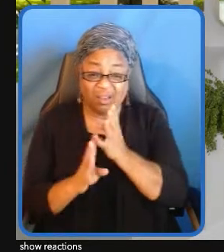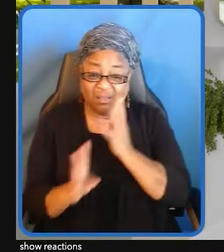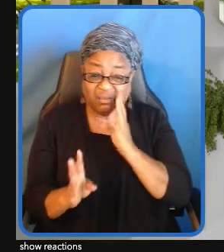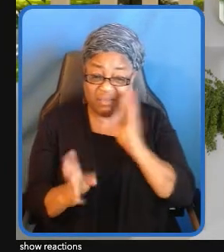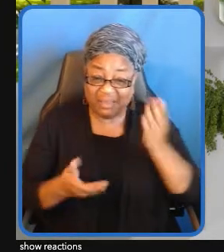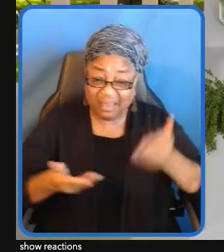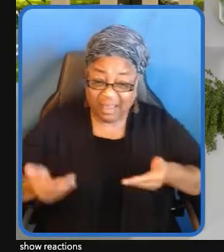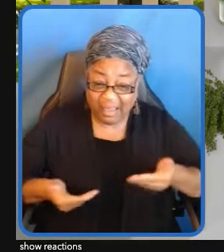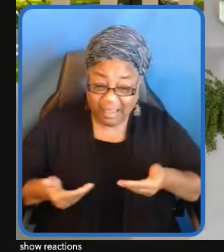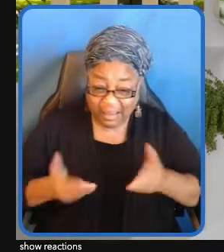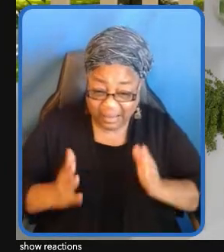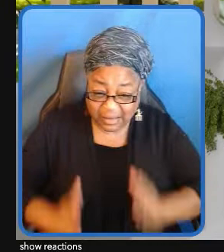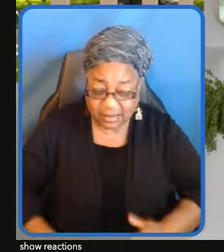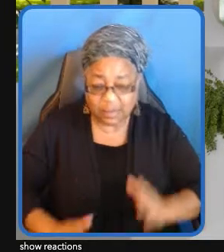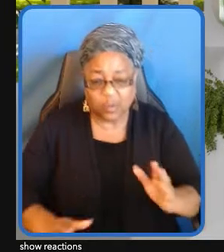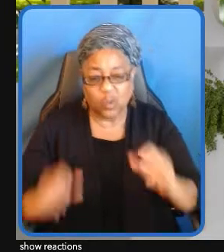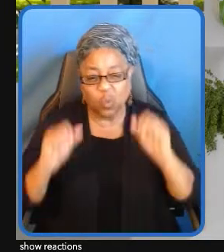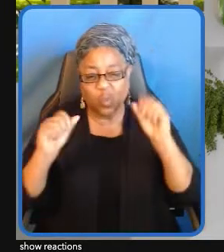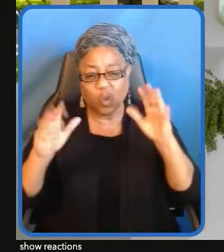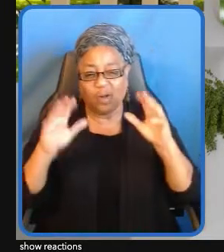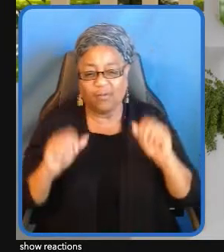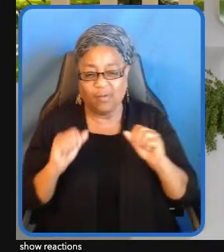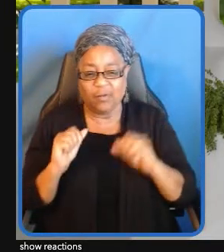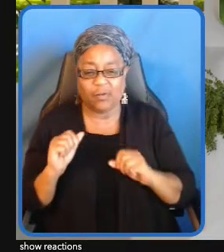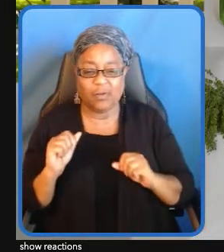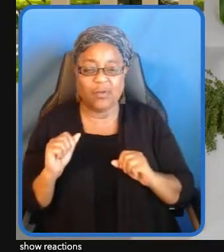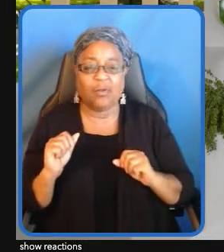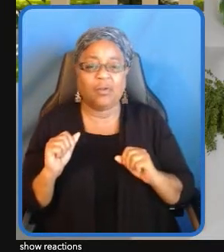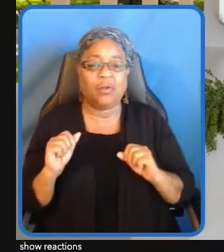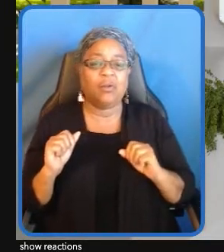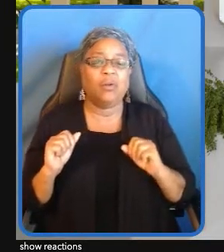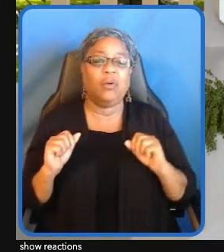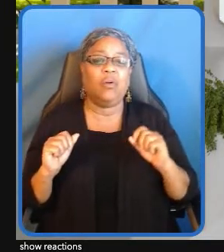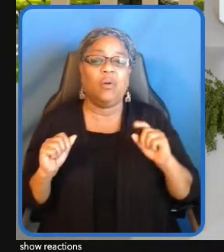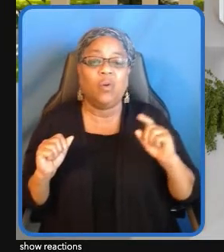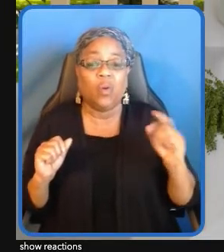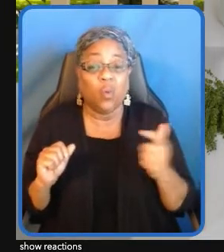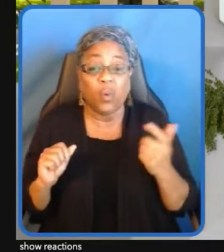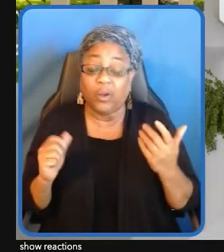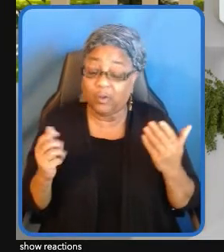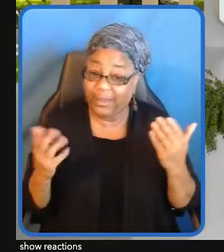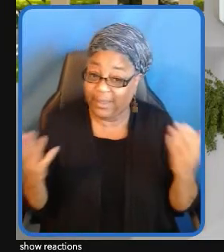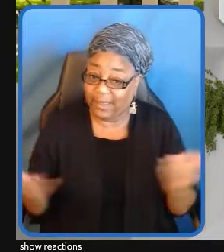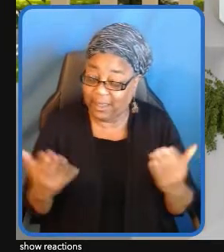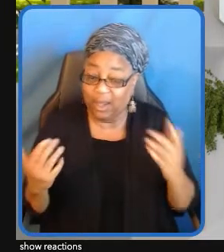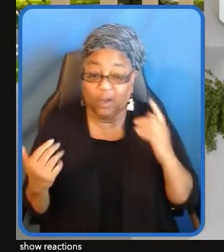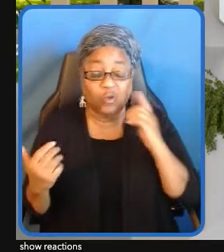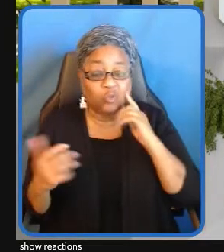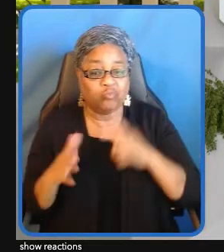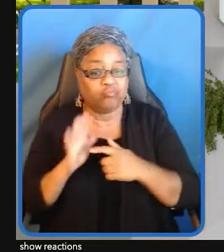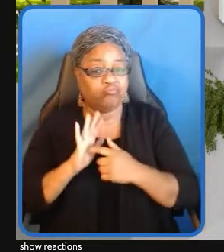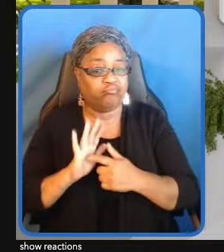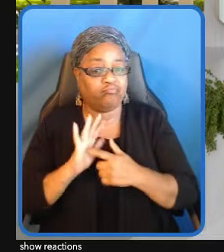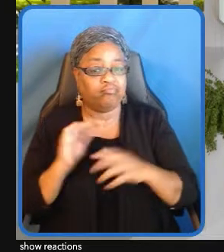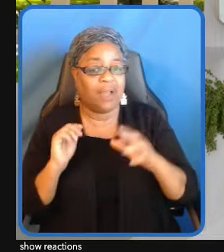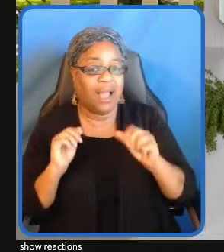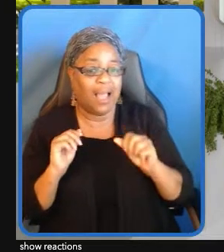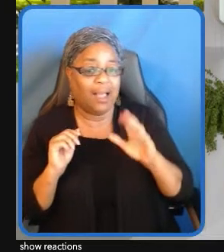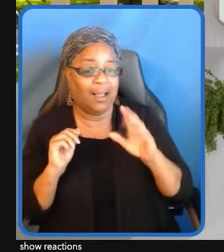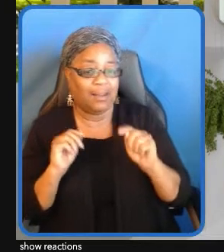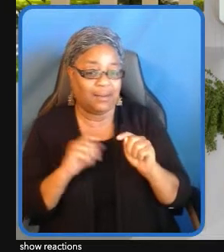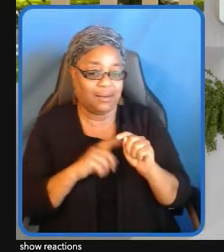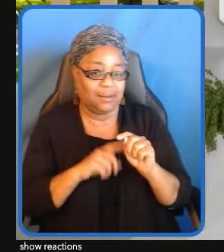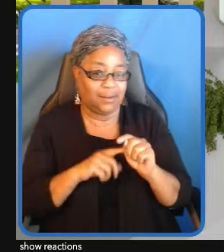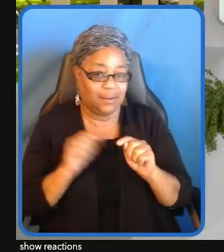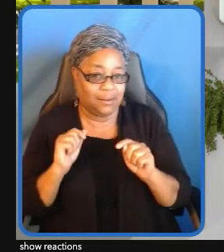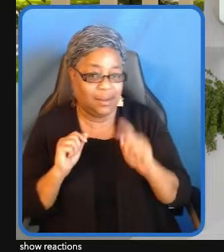showcasing the ACT report, which stands for Action to Catalyze Tech, and it's the work of an expert group who met every 2 weeks for 1